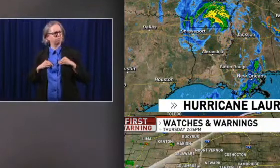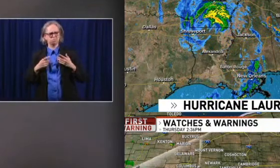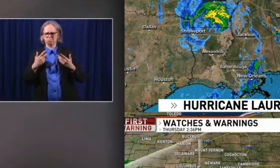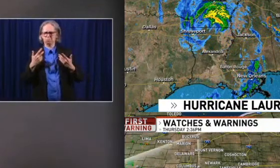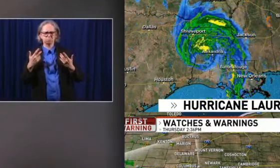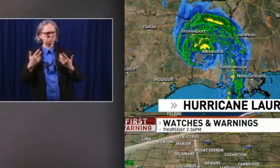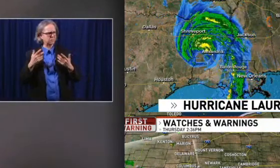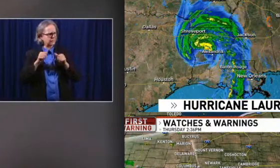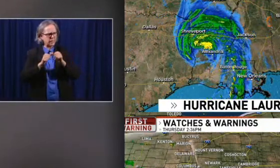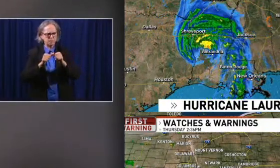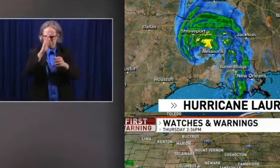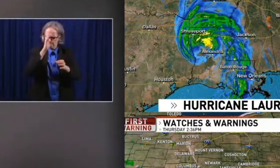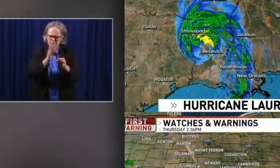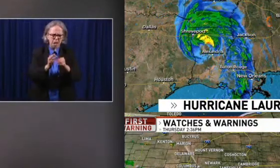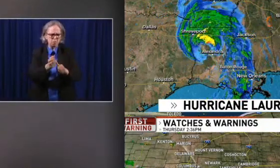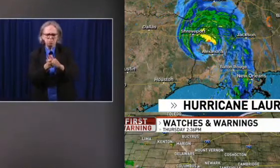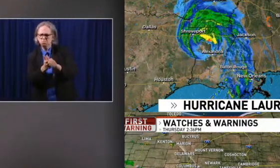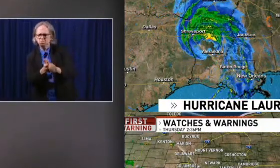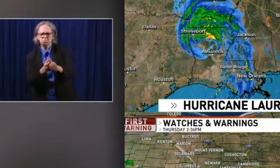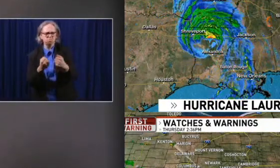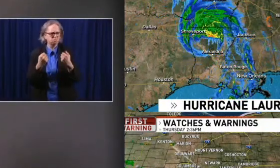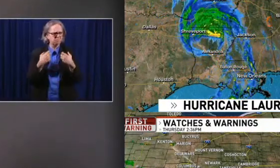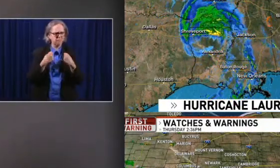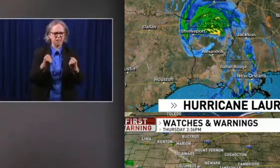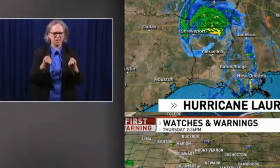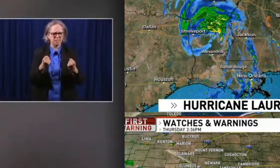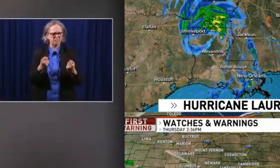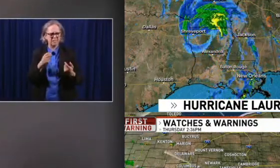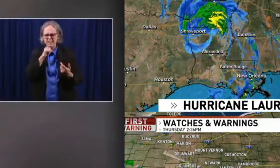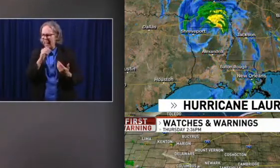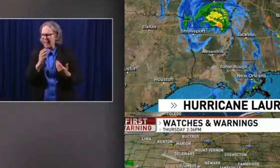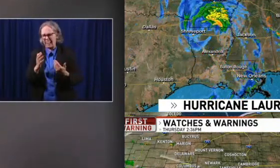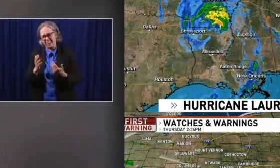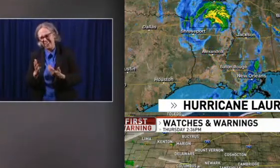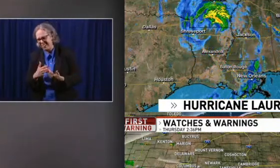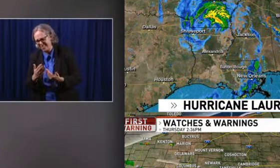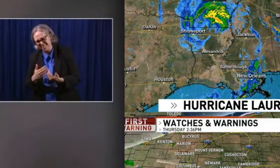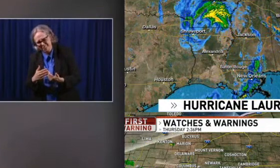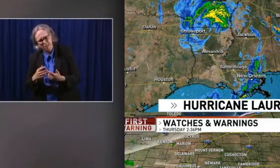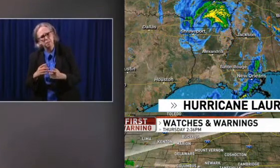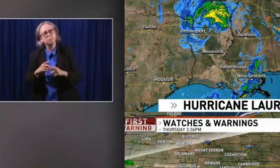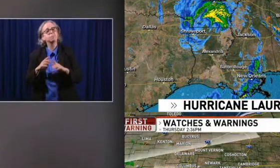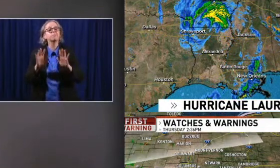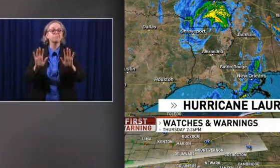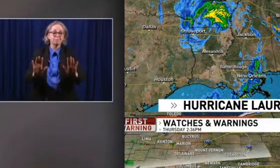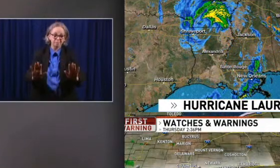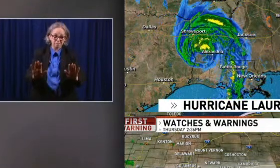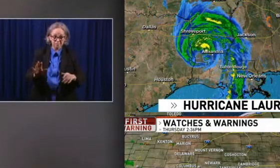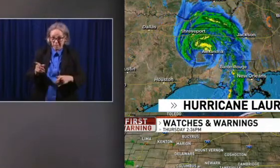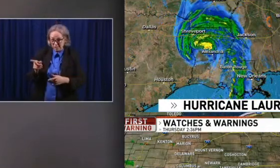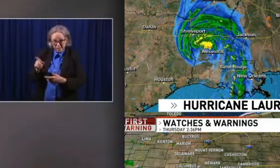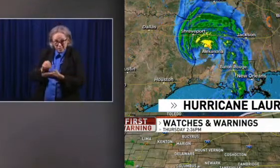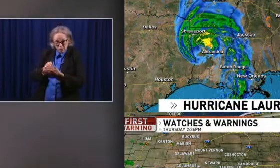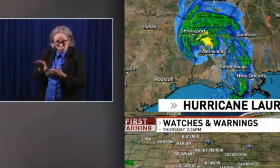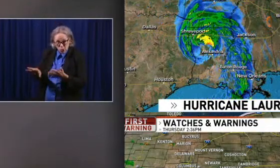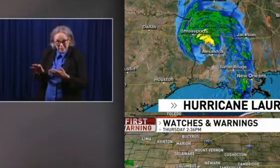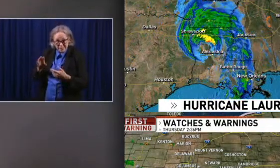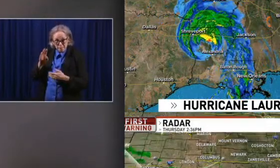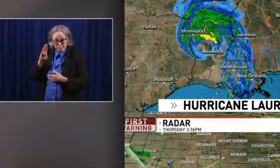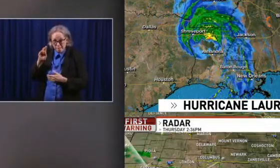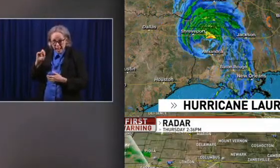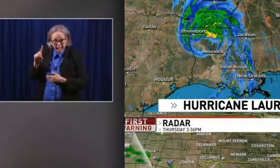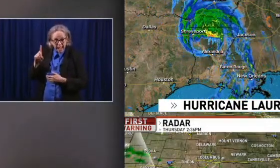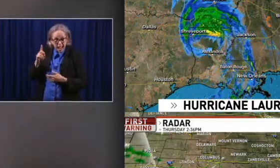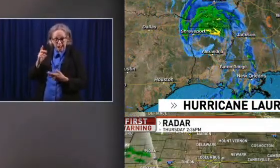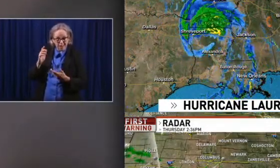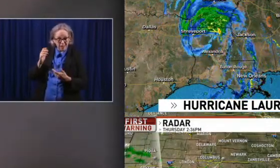with the protocol, even when it's inconvenient. Our students, I saw our student band practicing yesterday in the hot sun,